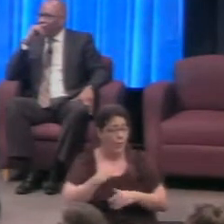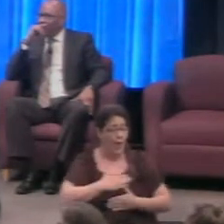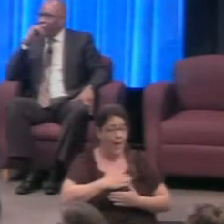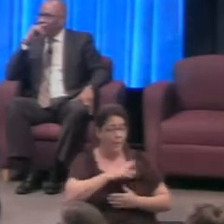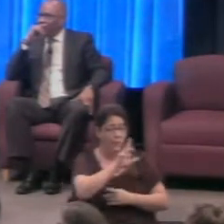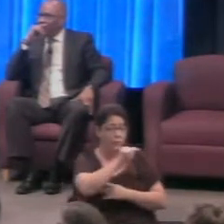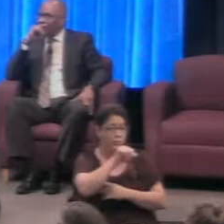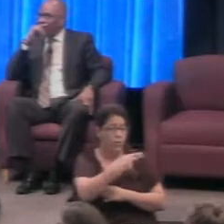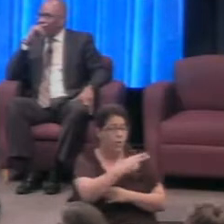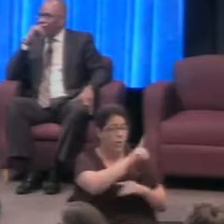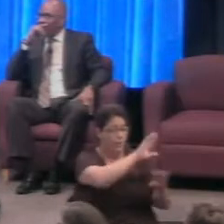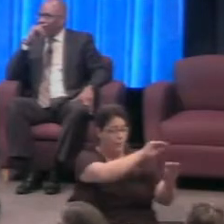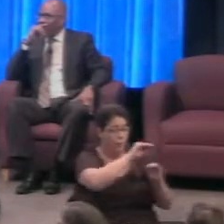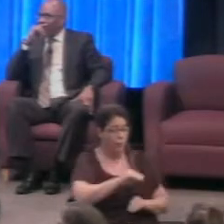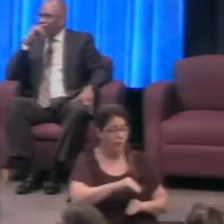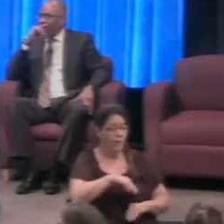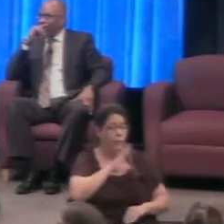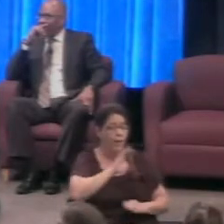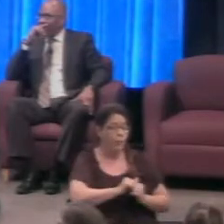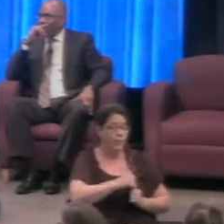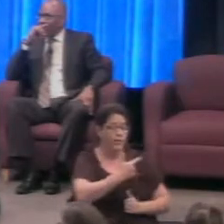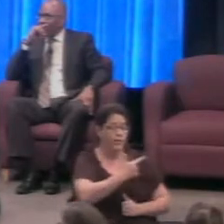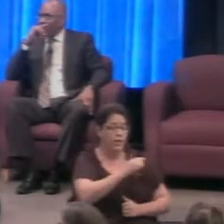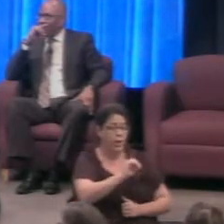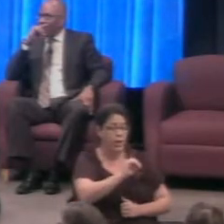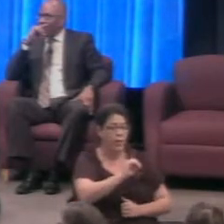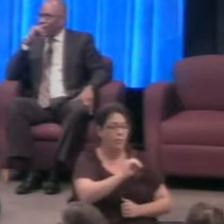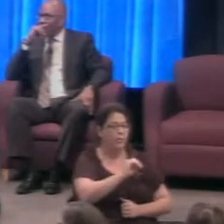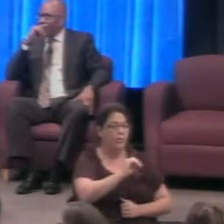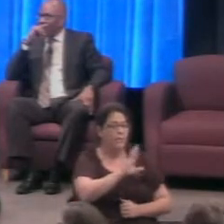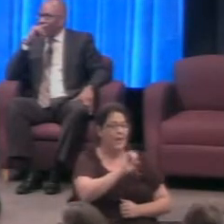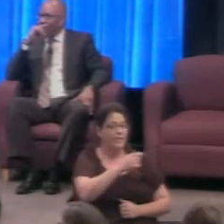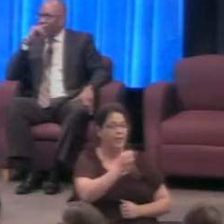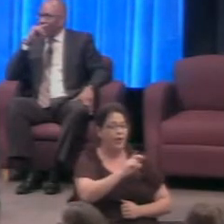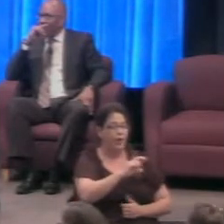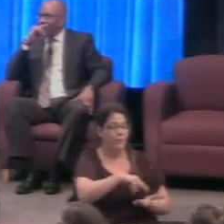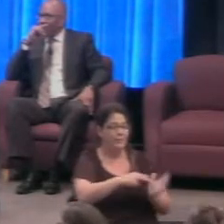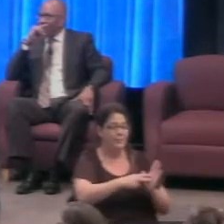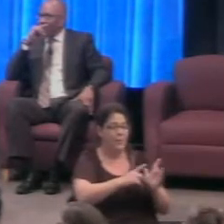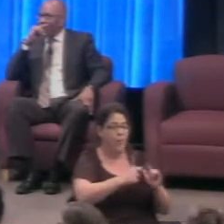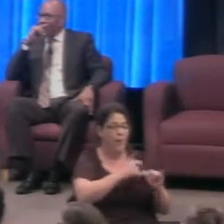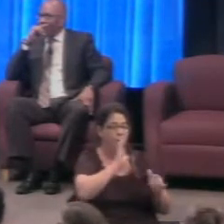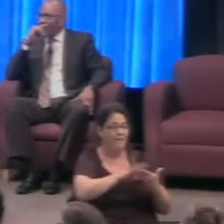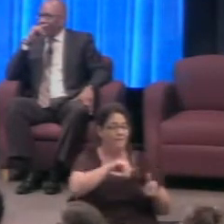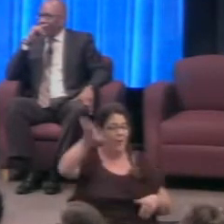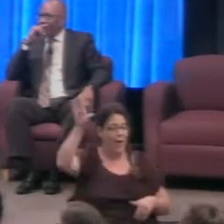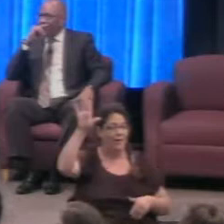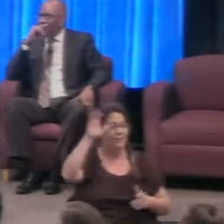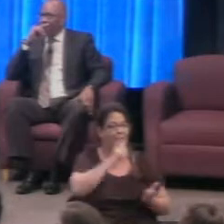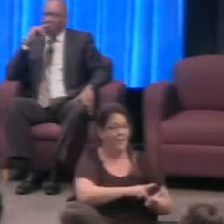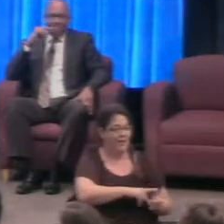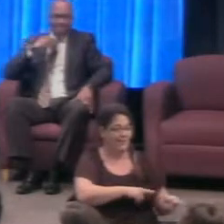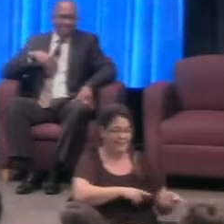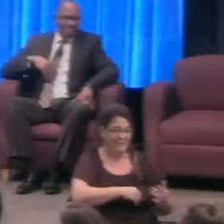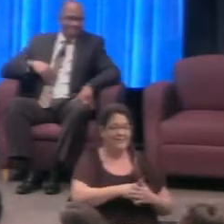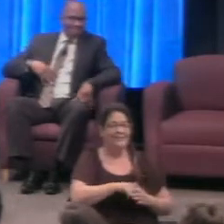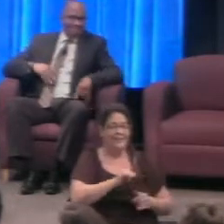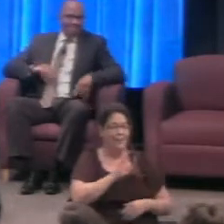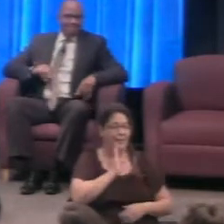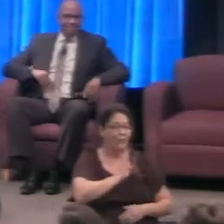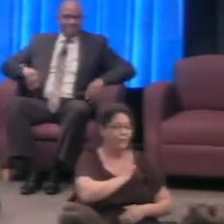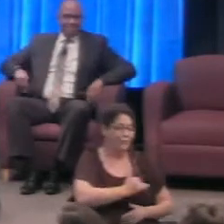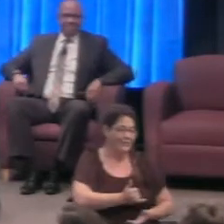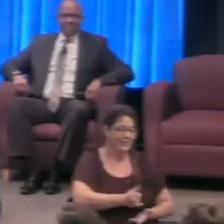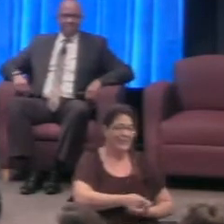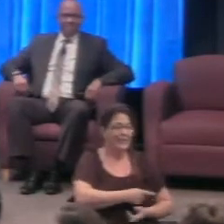Utah. He put up with being a geo bachelor on 2 separate occasions. He makes some of the extra touches possible. For example, your